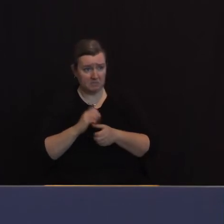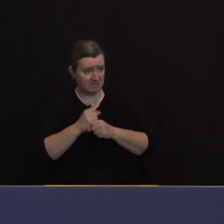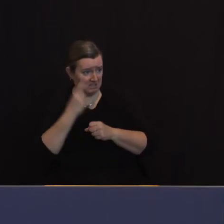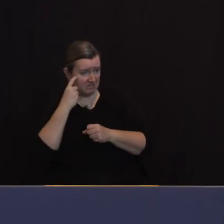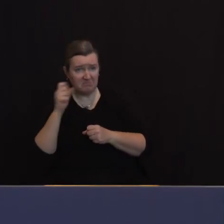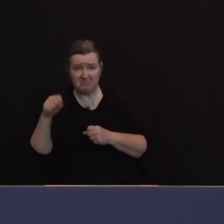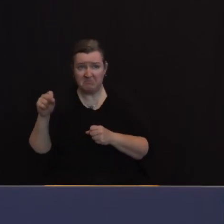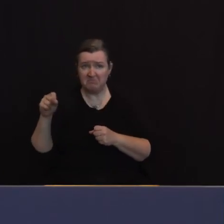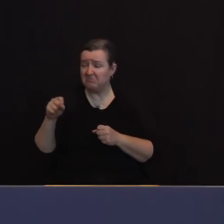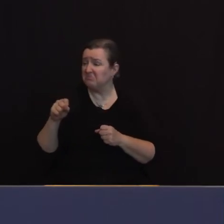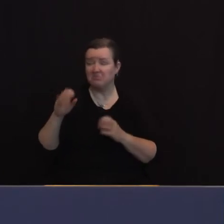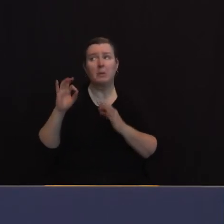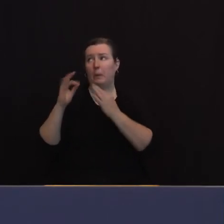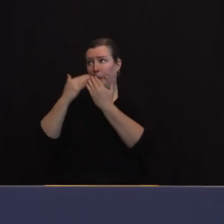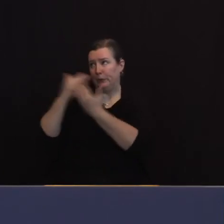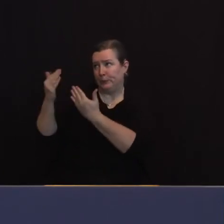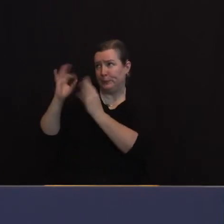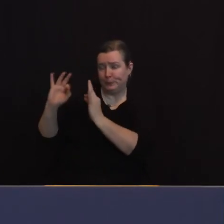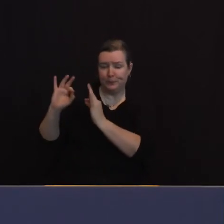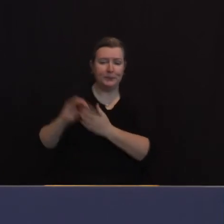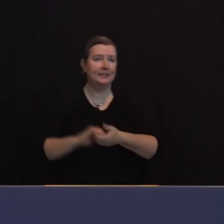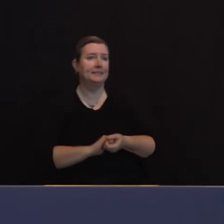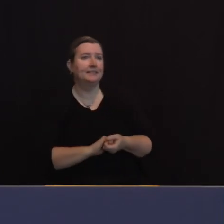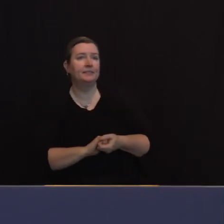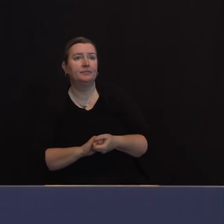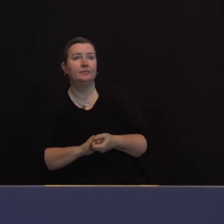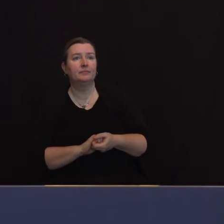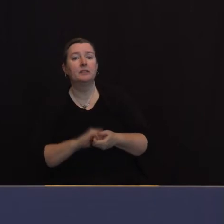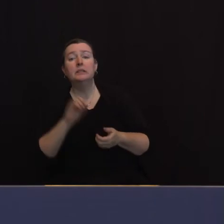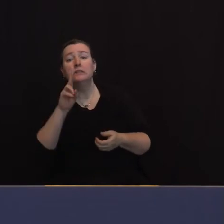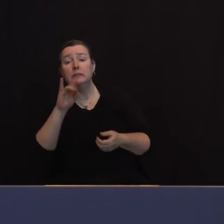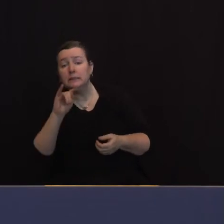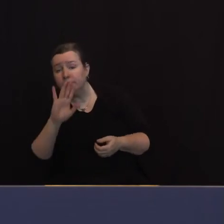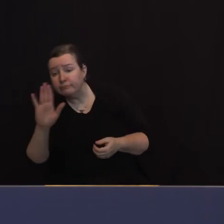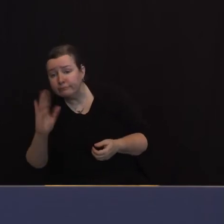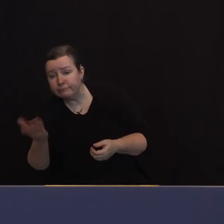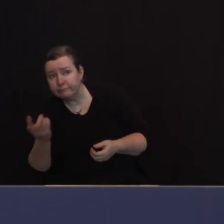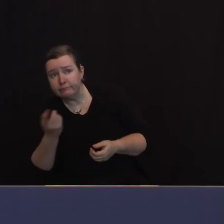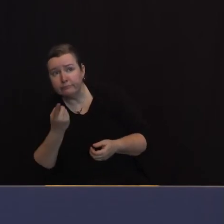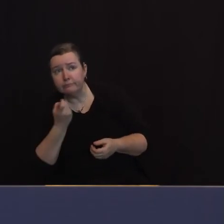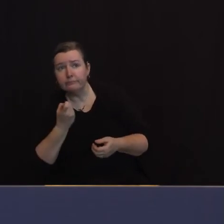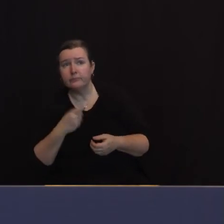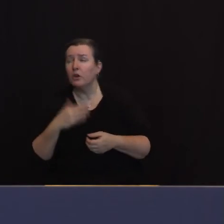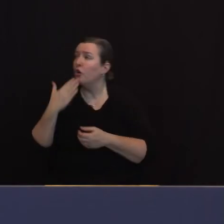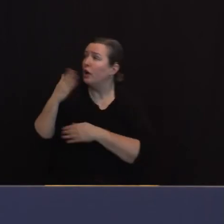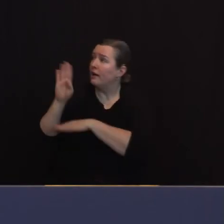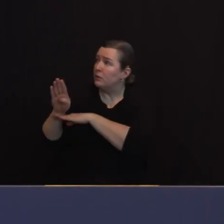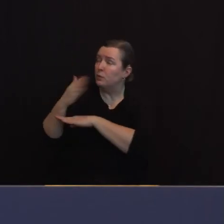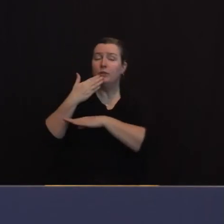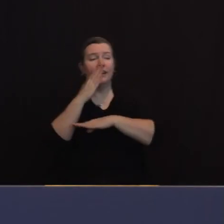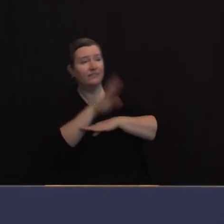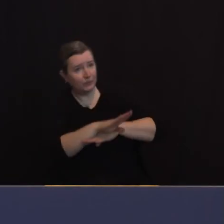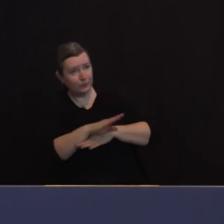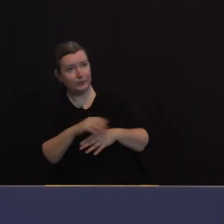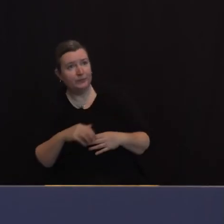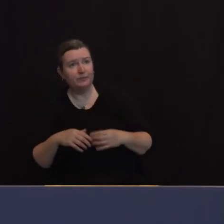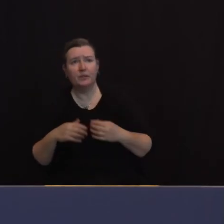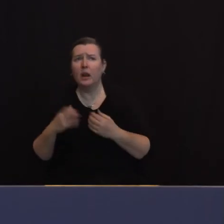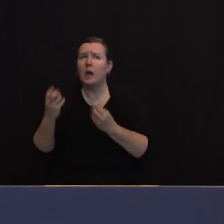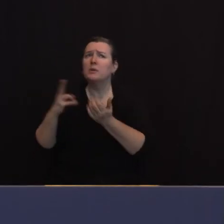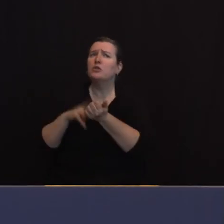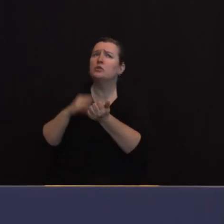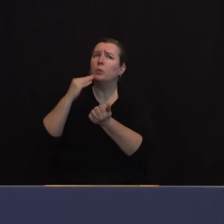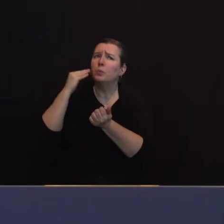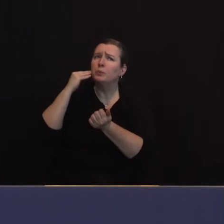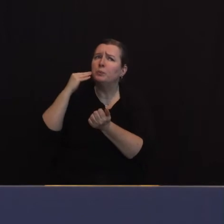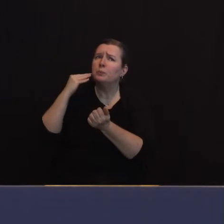you. Dustin, good afternoon. Good afternoon. How many nursing home residents have gotten both vaccine shots, and what percentage